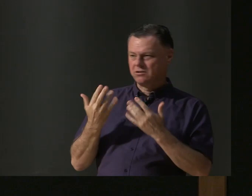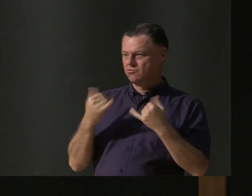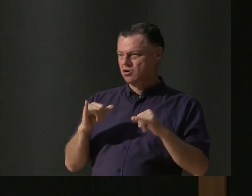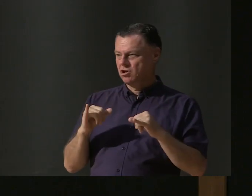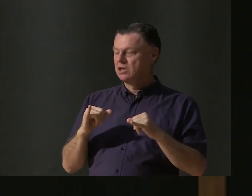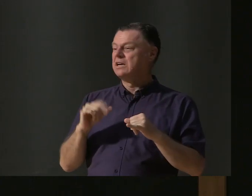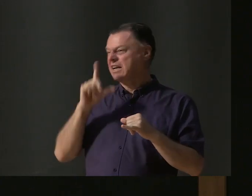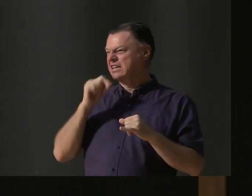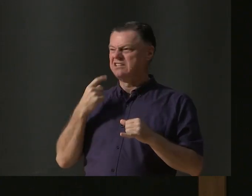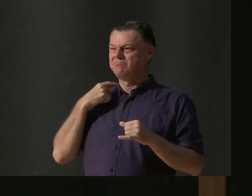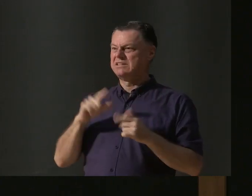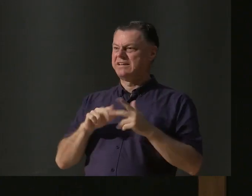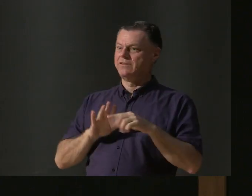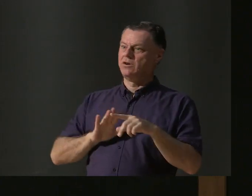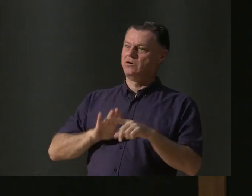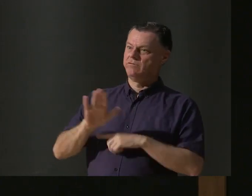be lethal.